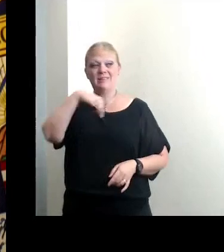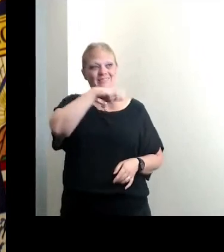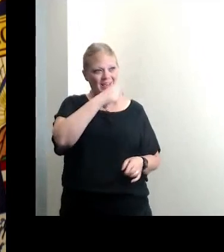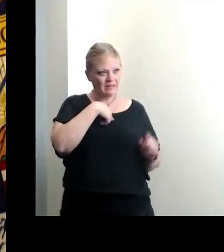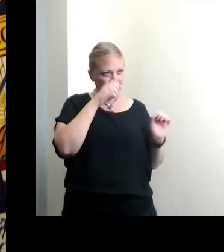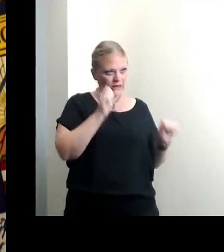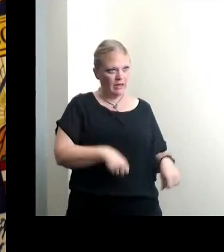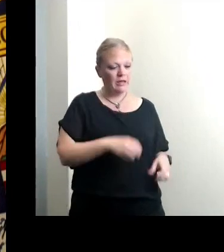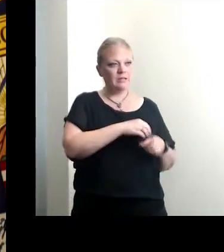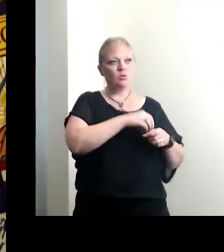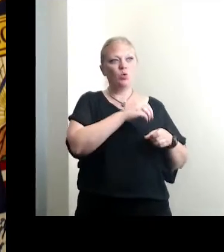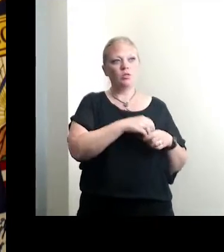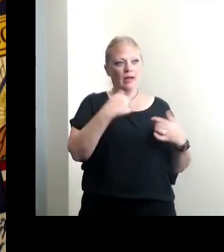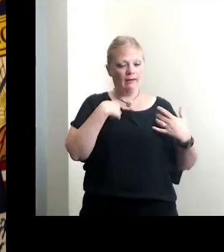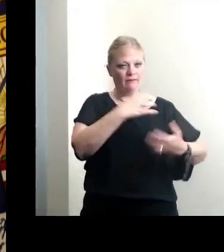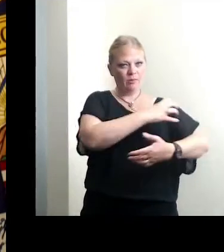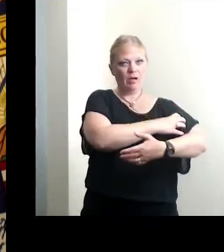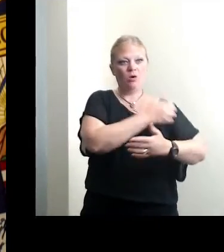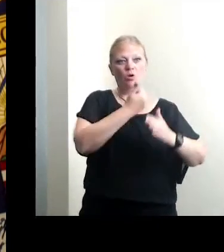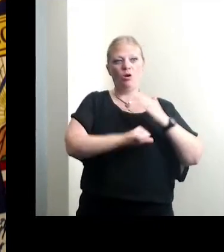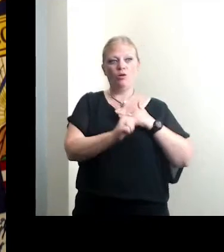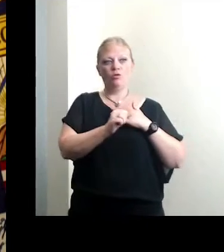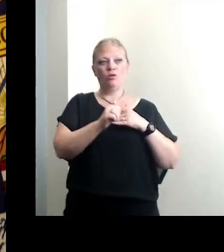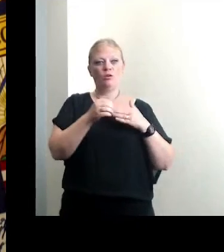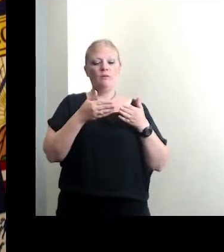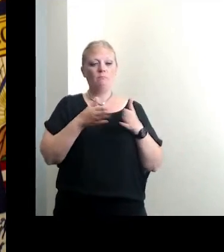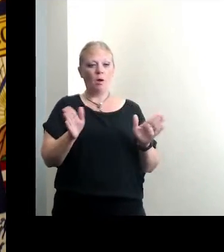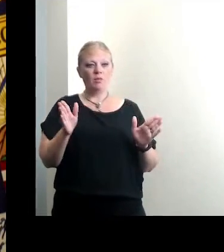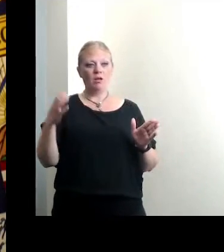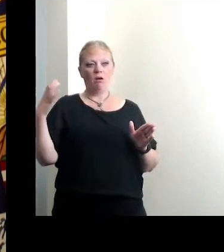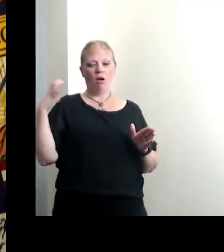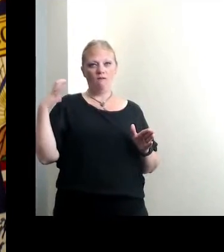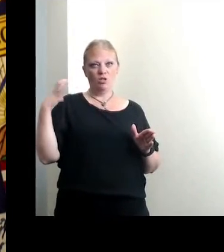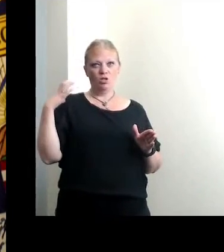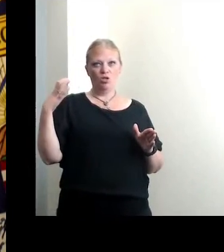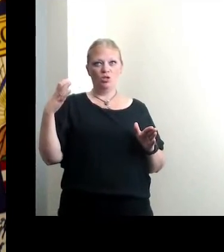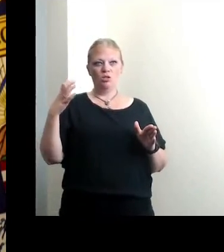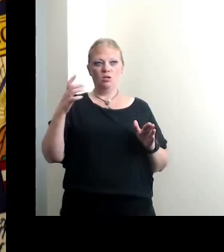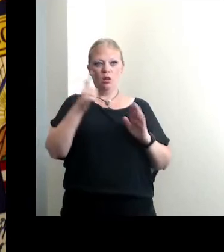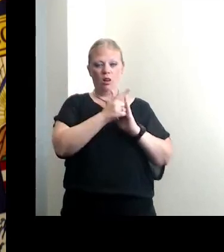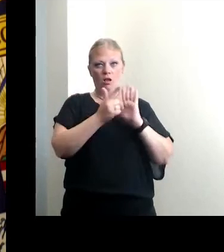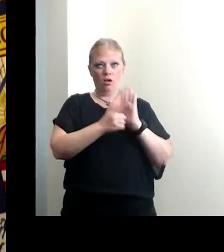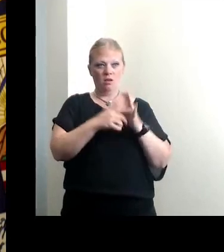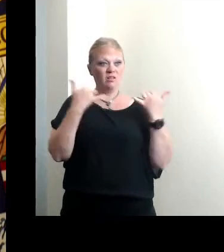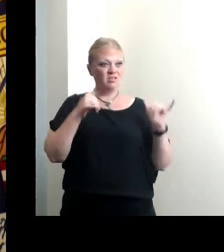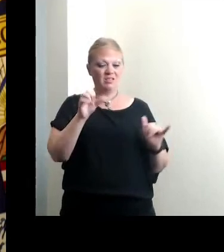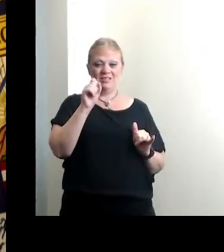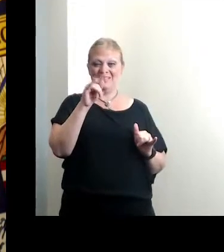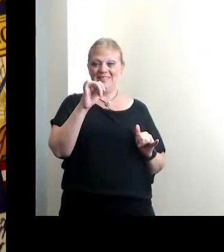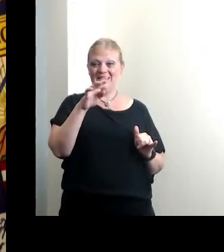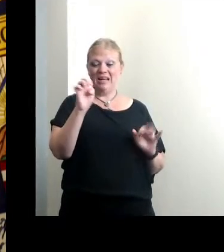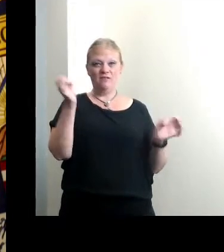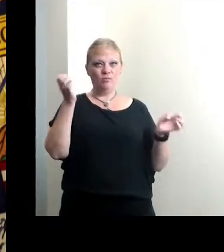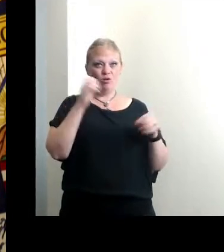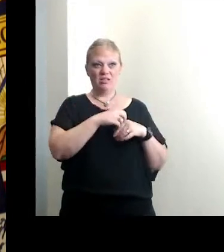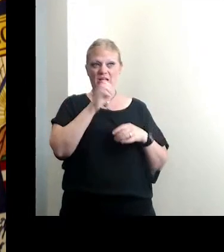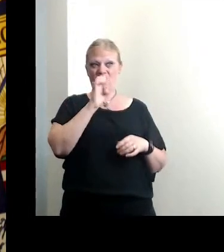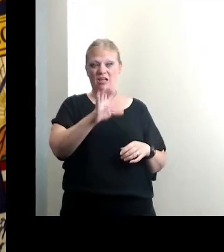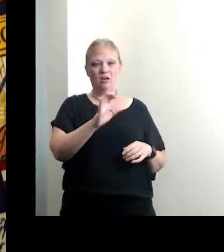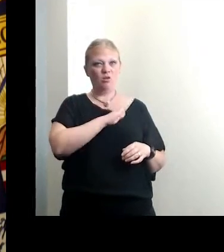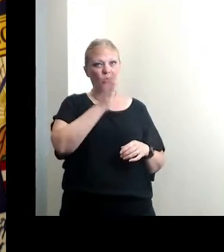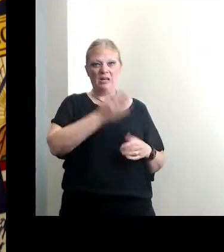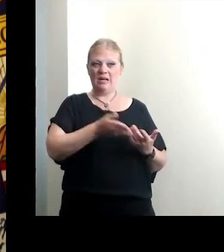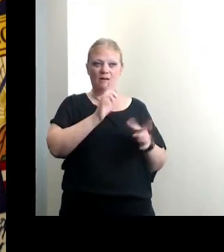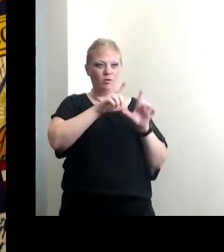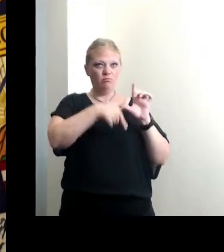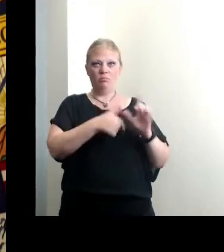mandate masks indoors. I have power under public officers law. There is still a state of emergency in Erie County. We've never rescinded the